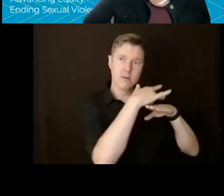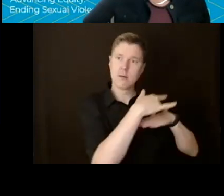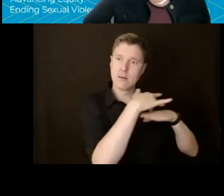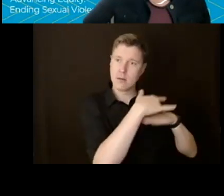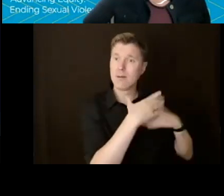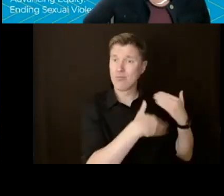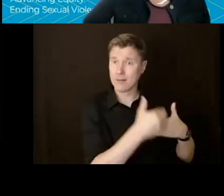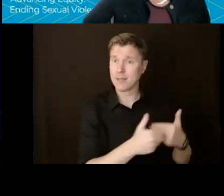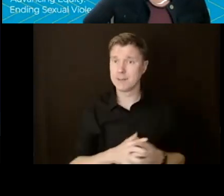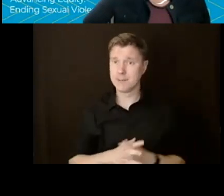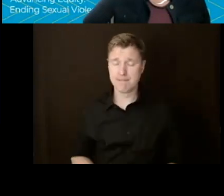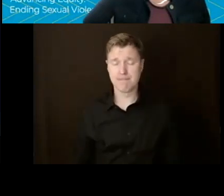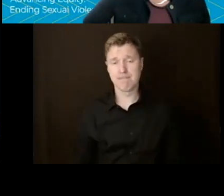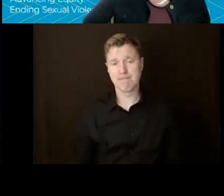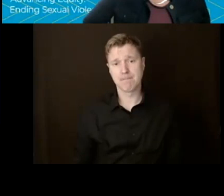right, so